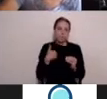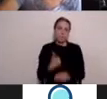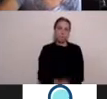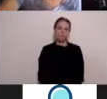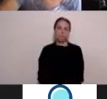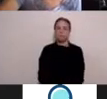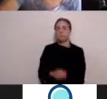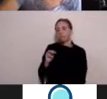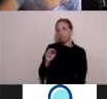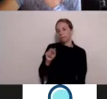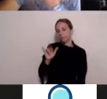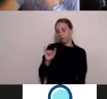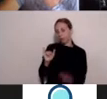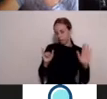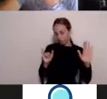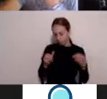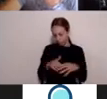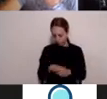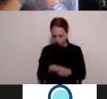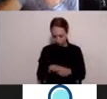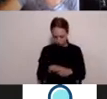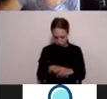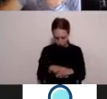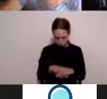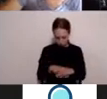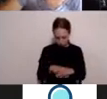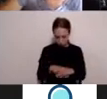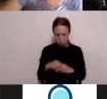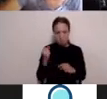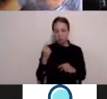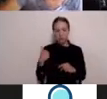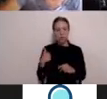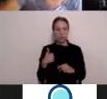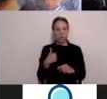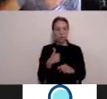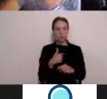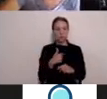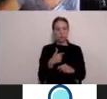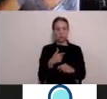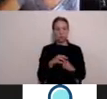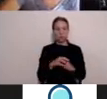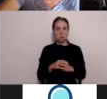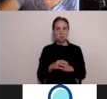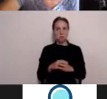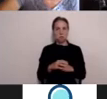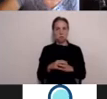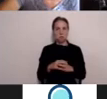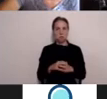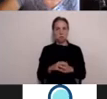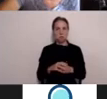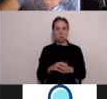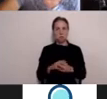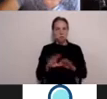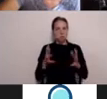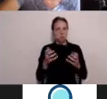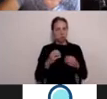Hi, and this is Mary. So we are not seeing more, I just want to make sure that